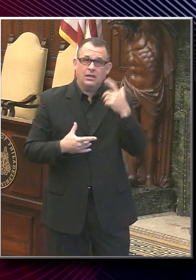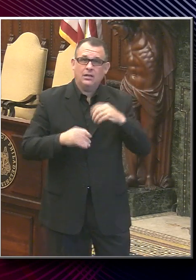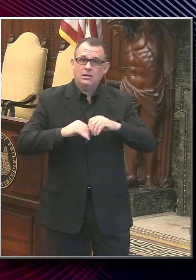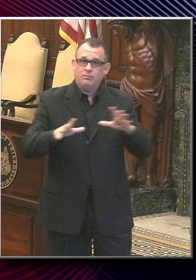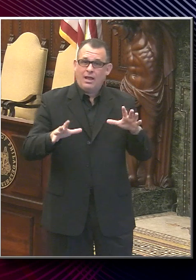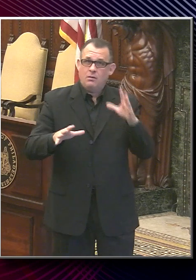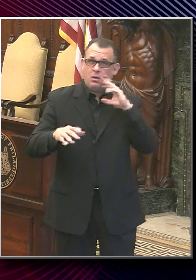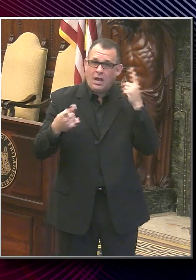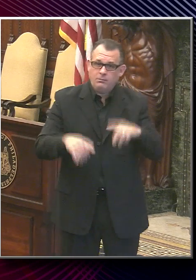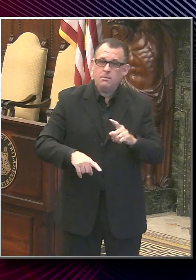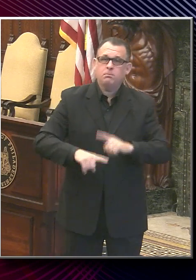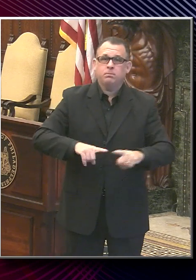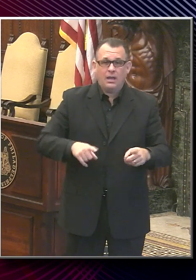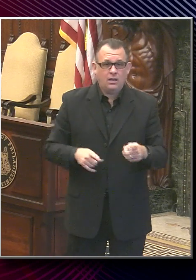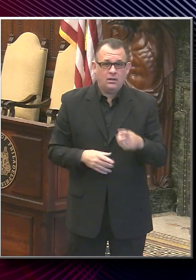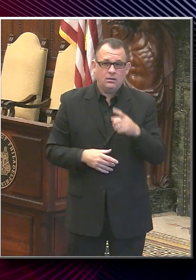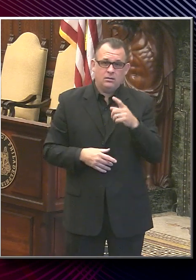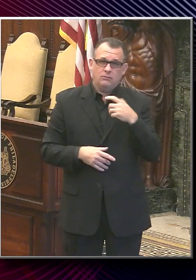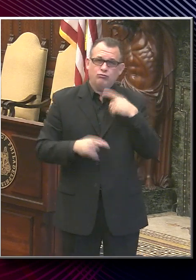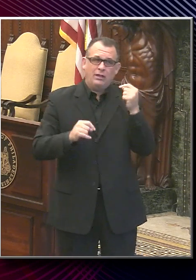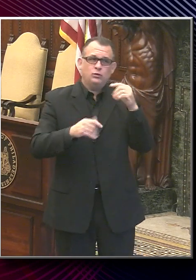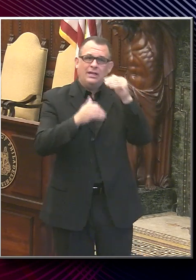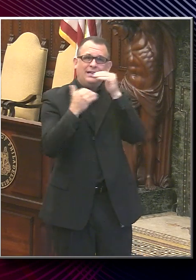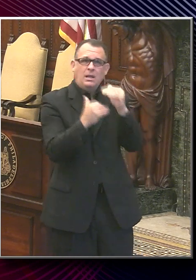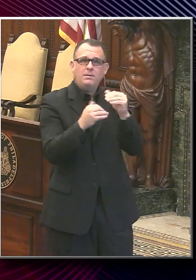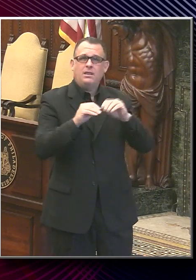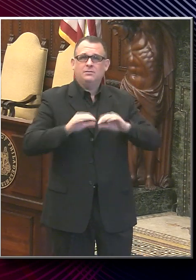but we think that they can minimize that.